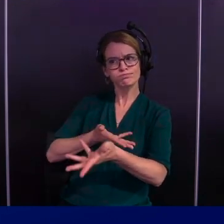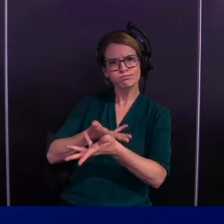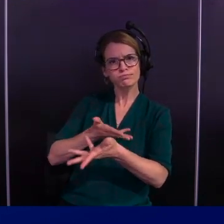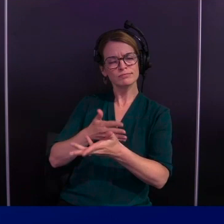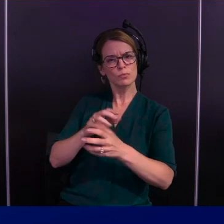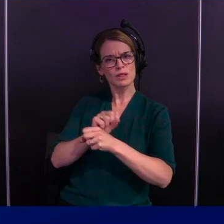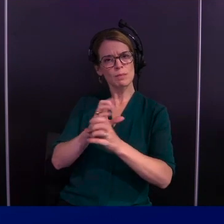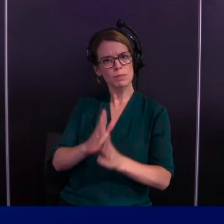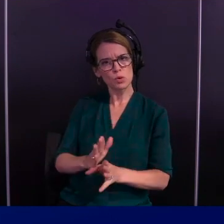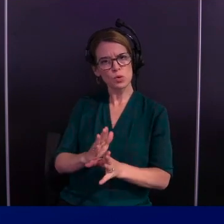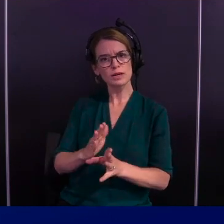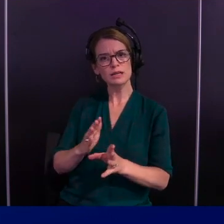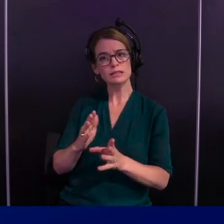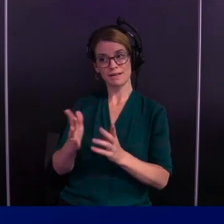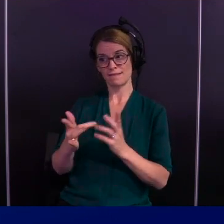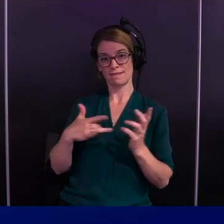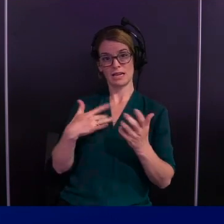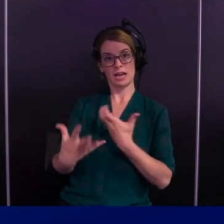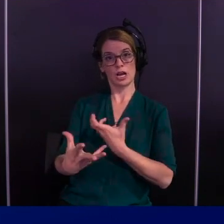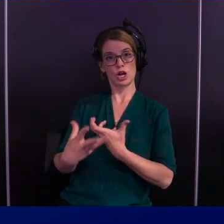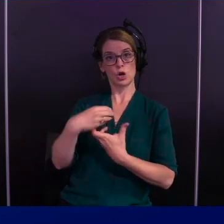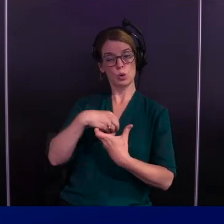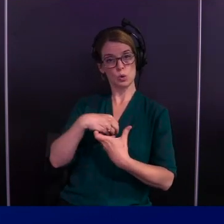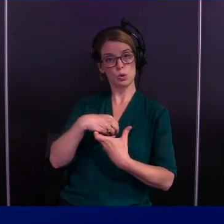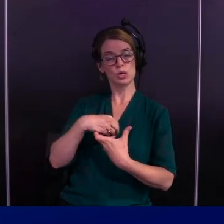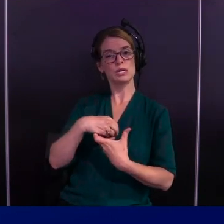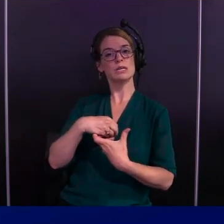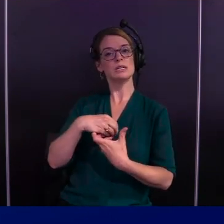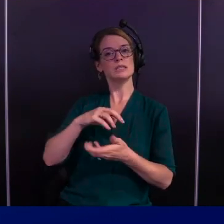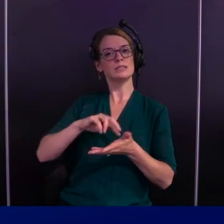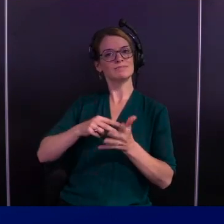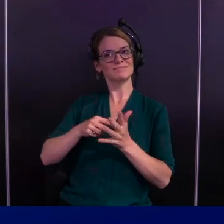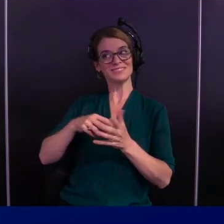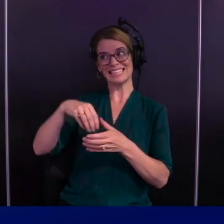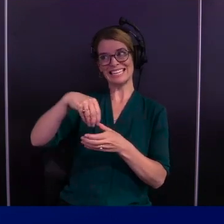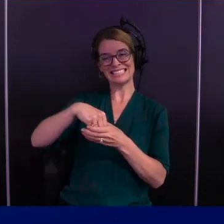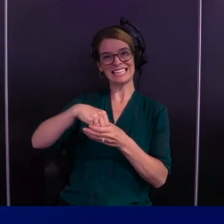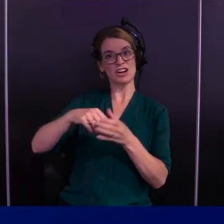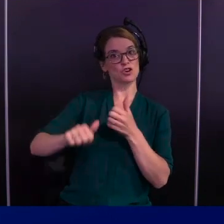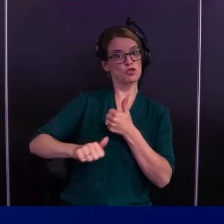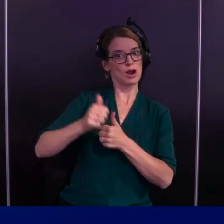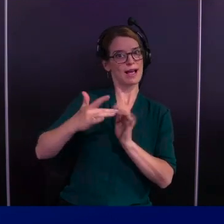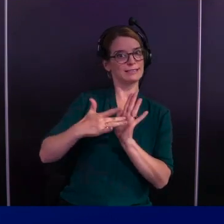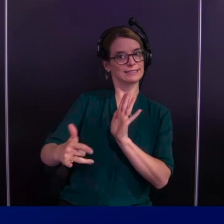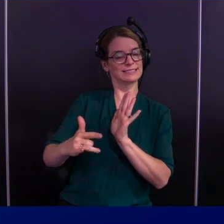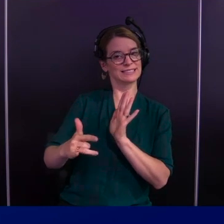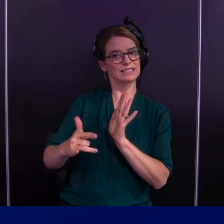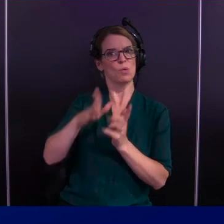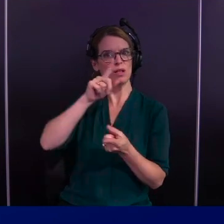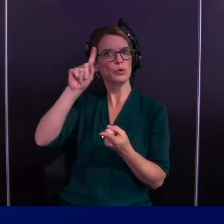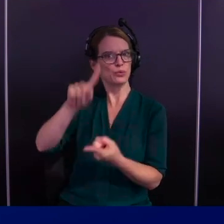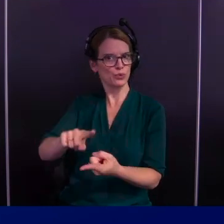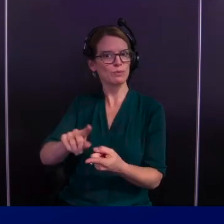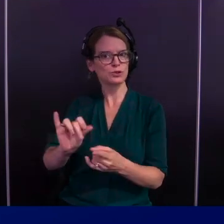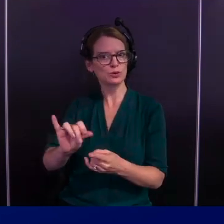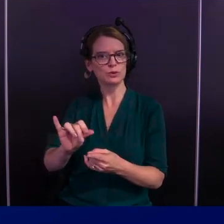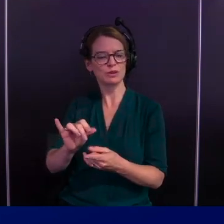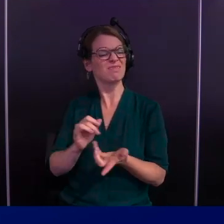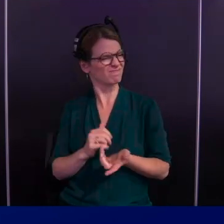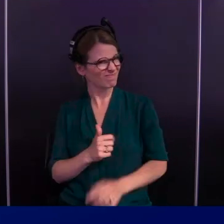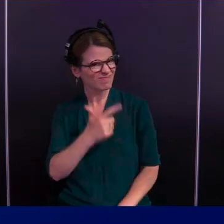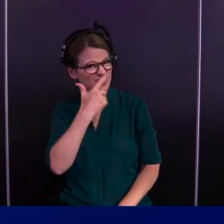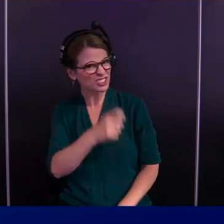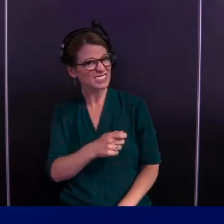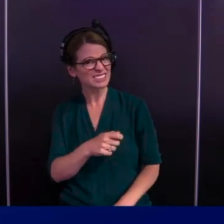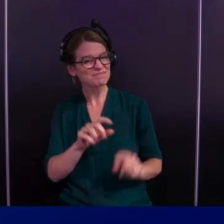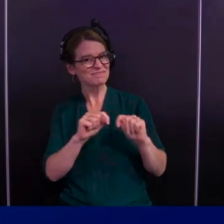more included they feel, the less likely you will have insider threats. So it's really interesting. Really, that is very interesting. Team culture is such an